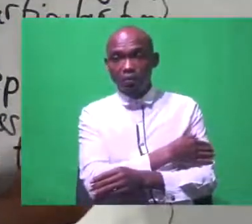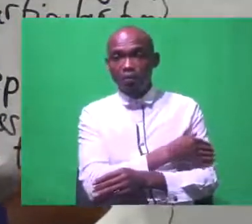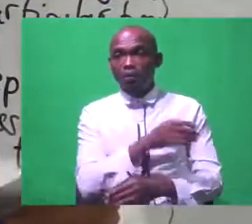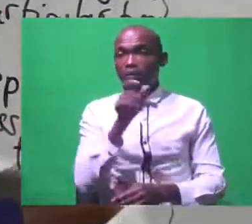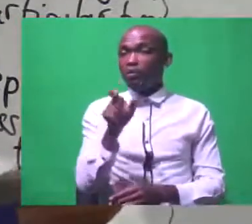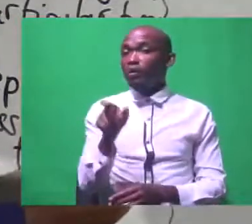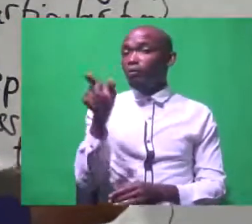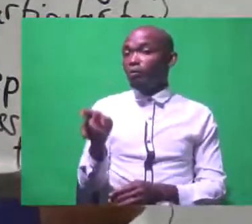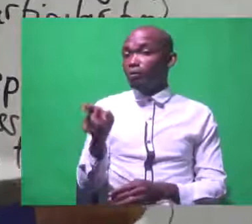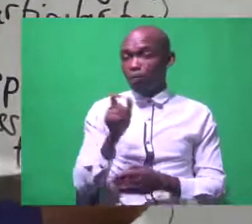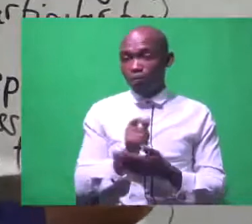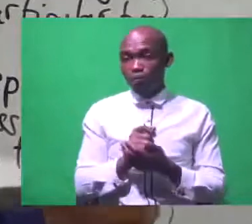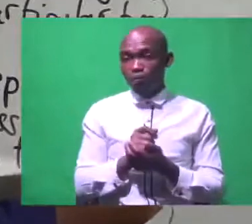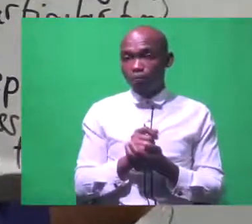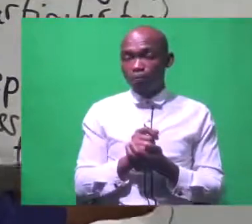to the people.